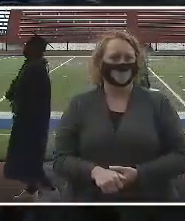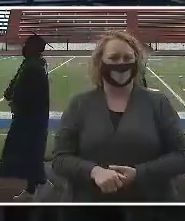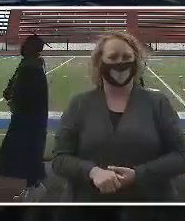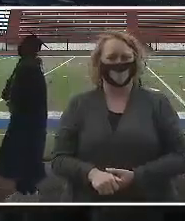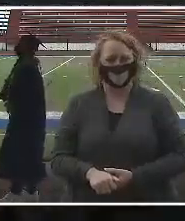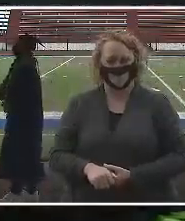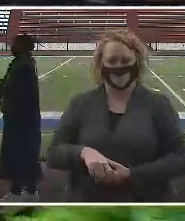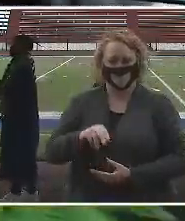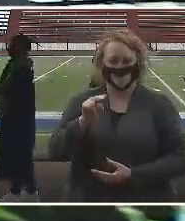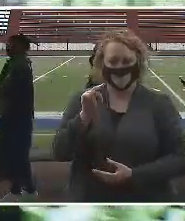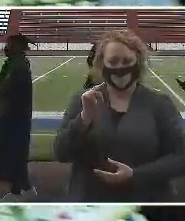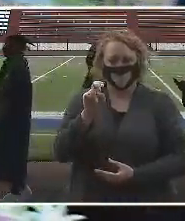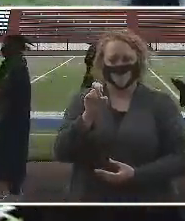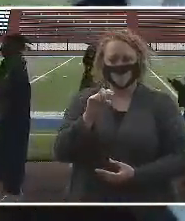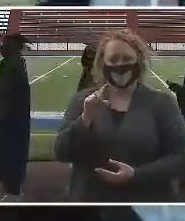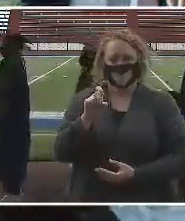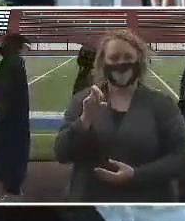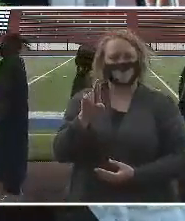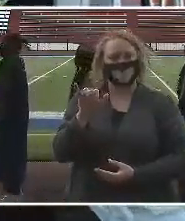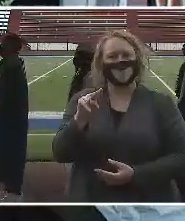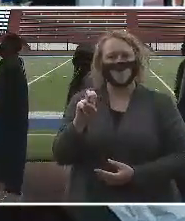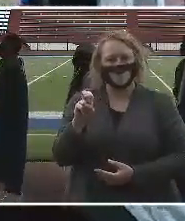Nasreen Mahmoud.